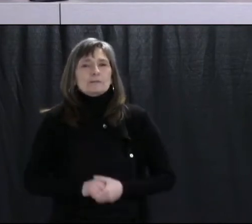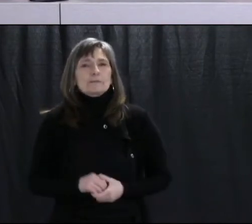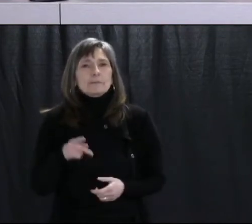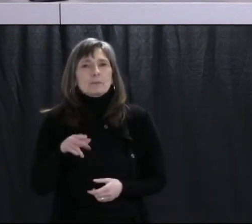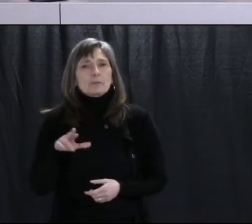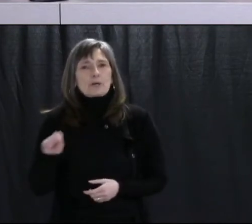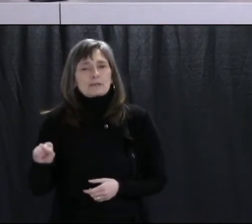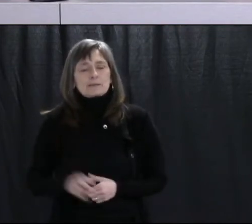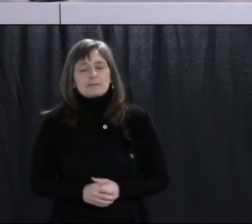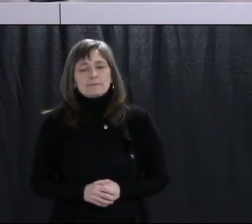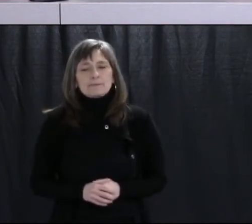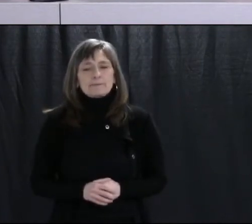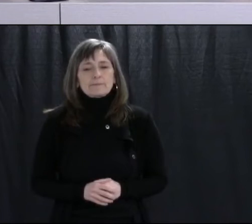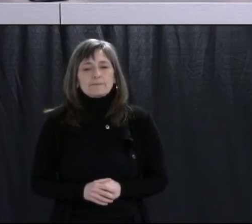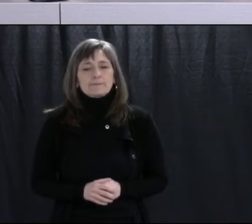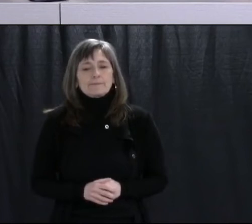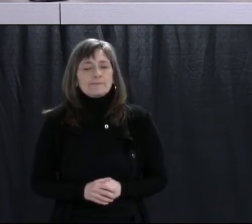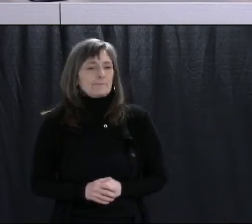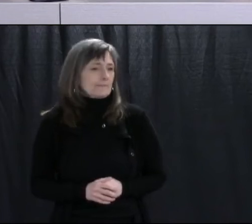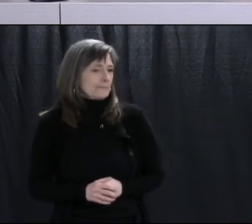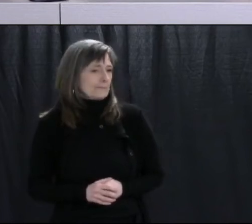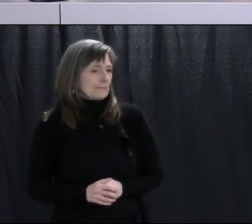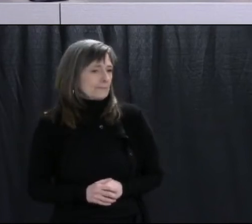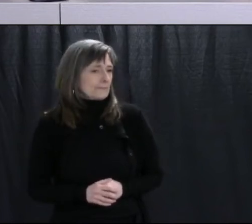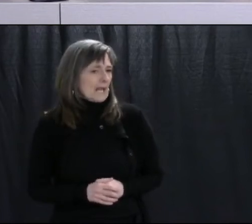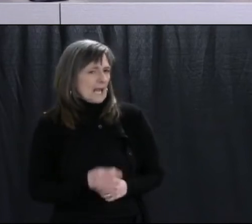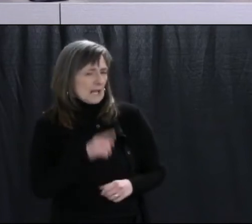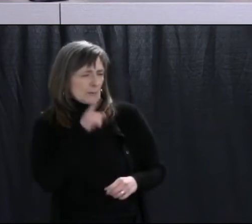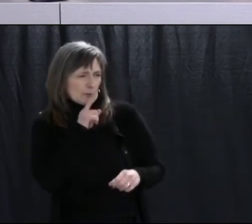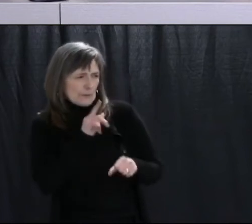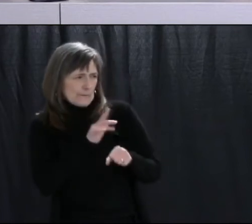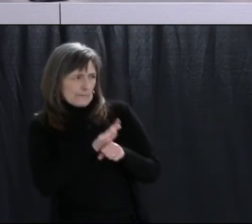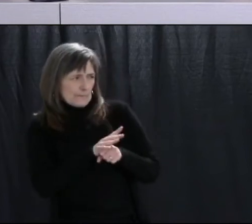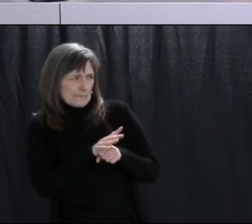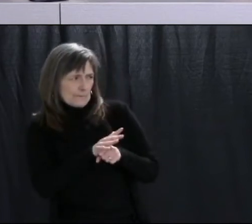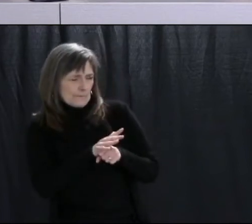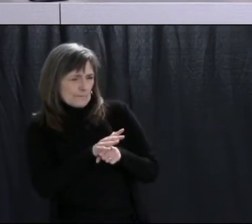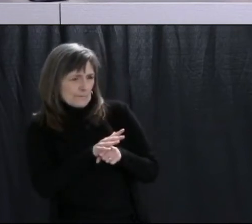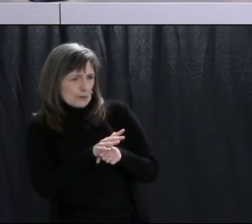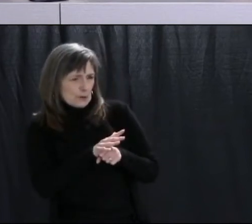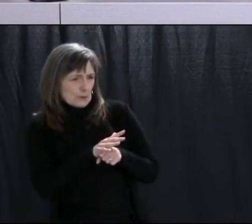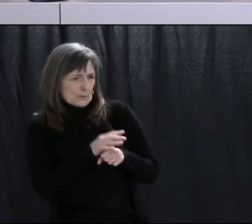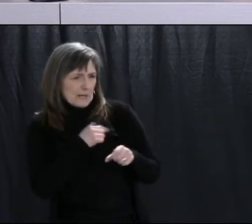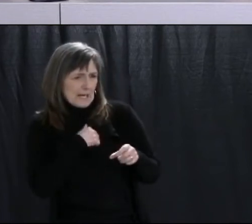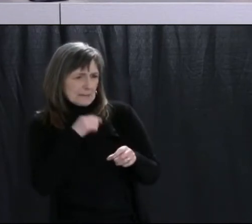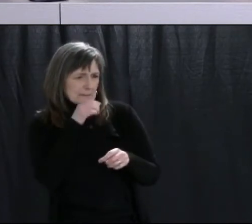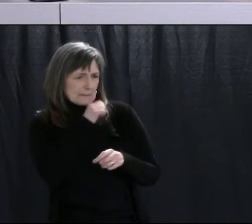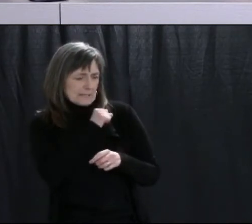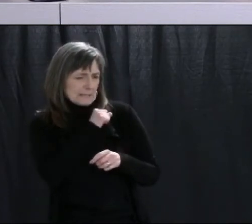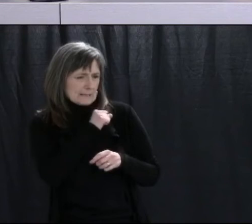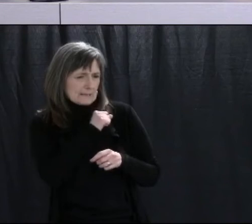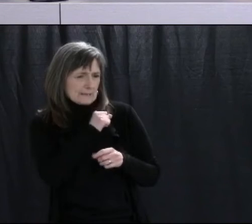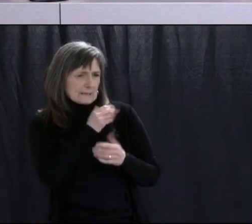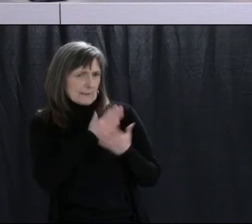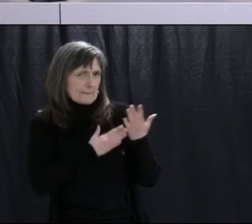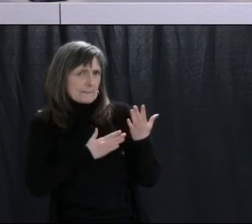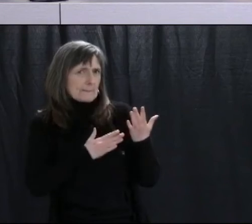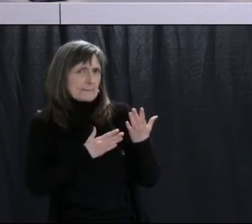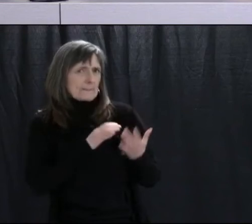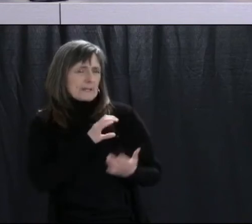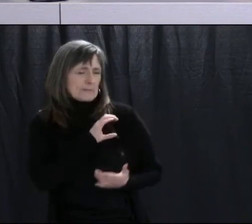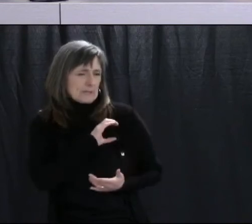ahead. Hi, I just wanted to confirm, because it wasn't quite clear in my first question about police, if